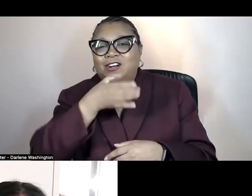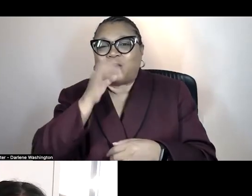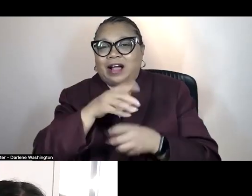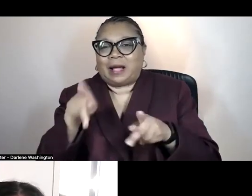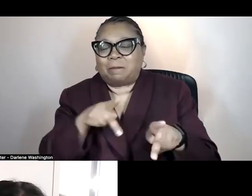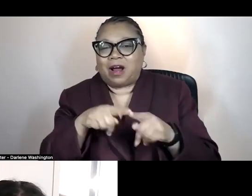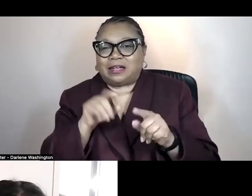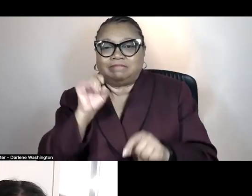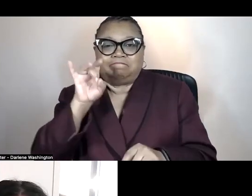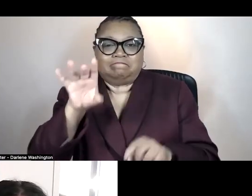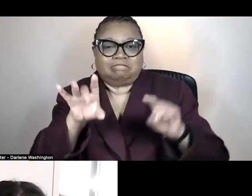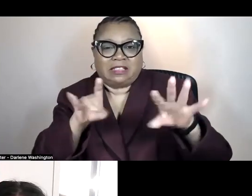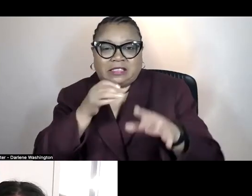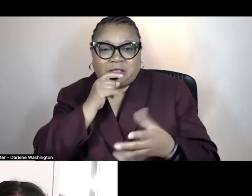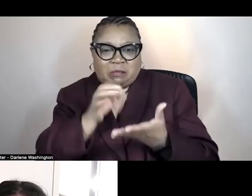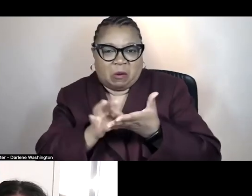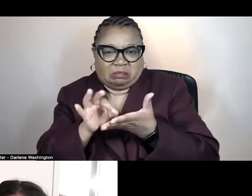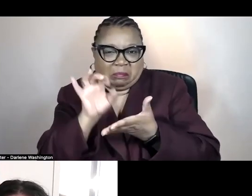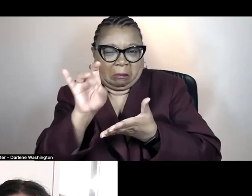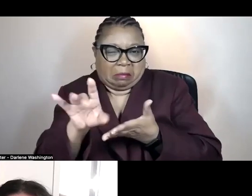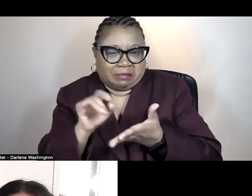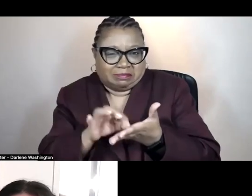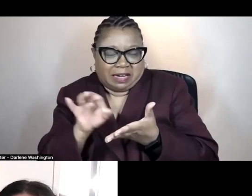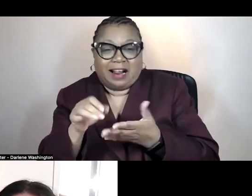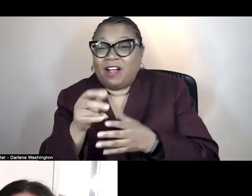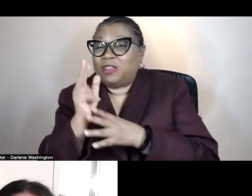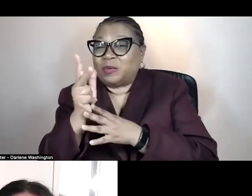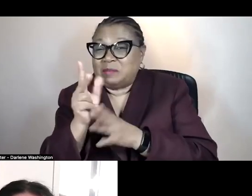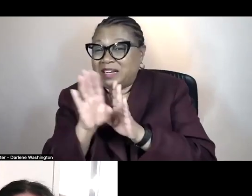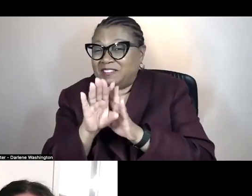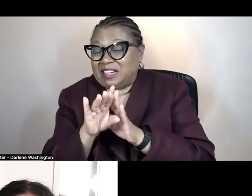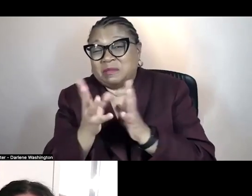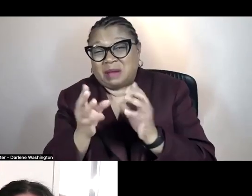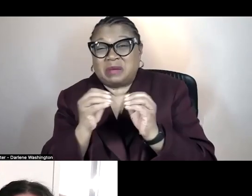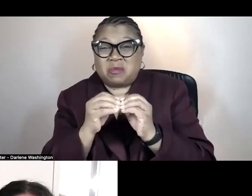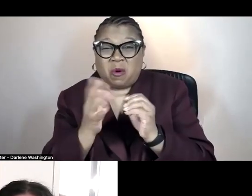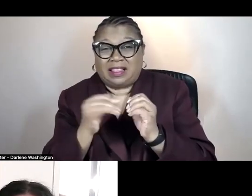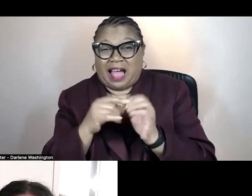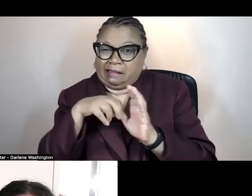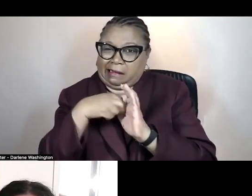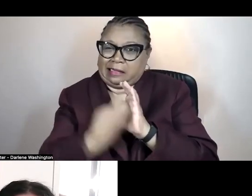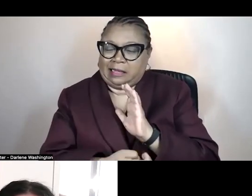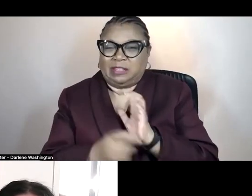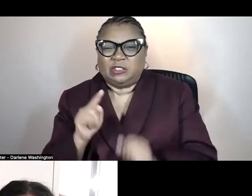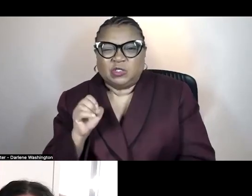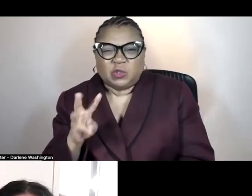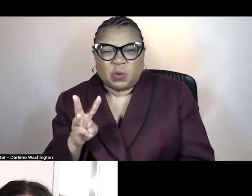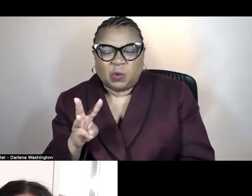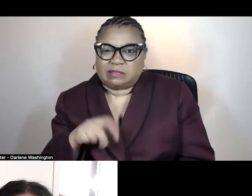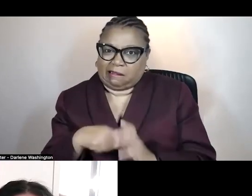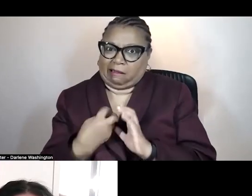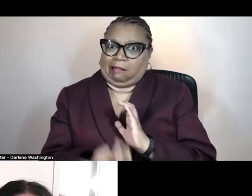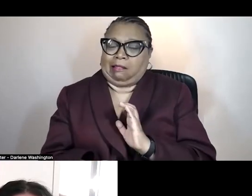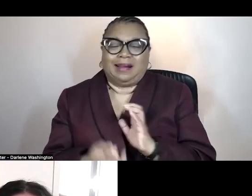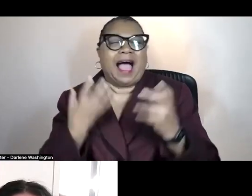small bites. The 3-minute video might be more like the deep dish stew at the cocktail, but